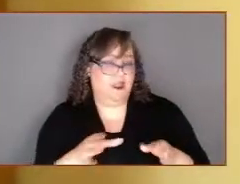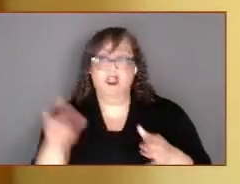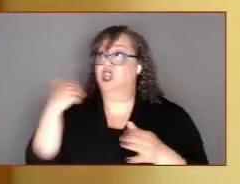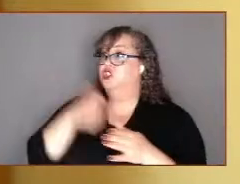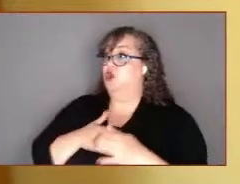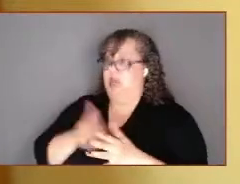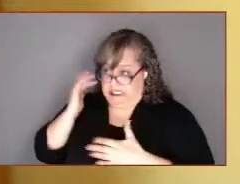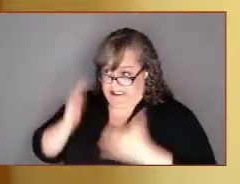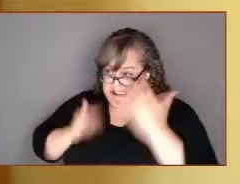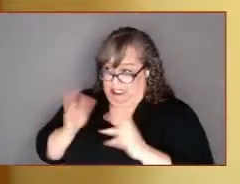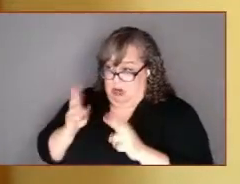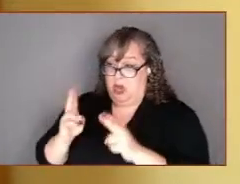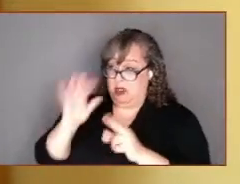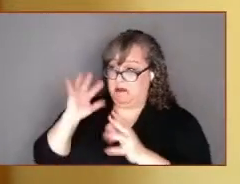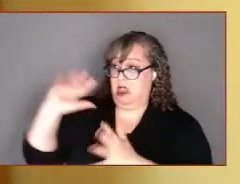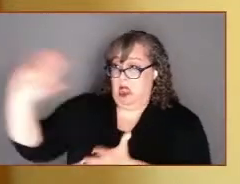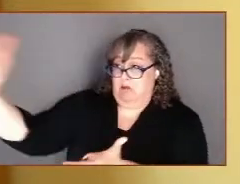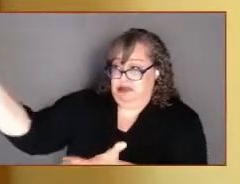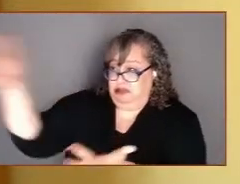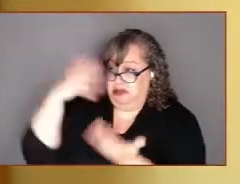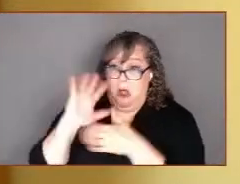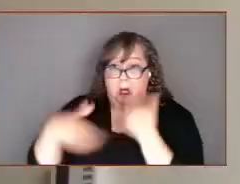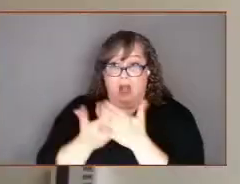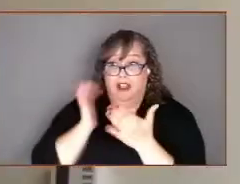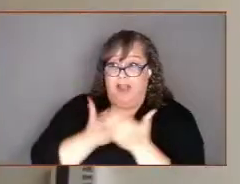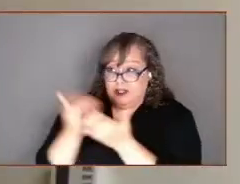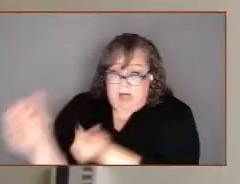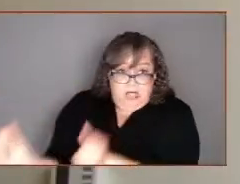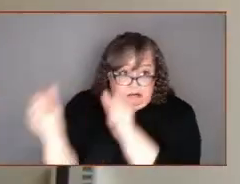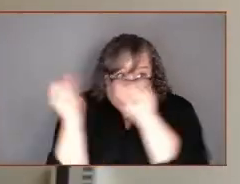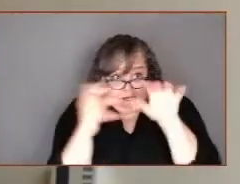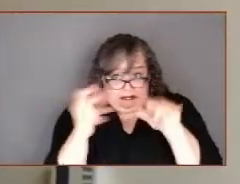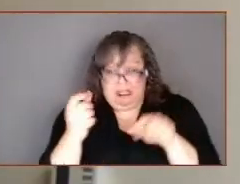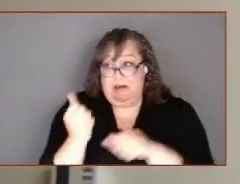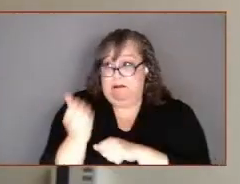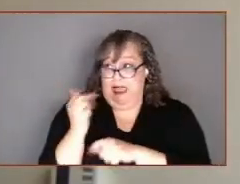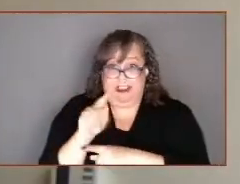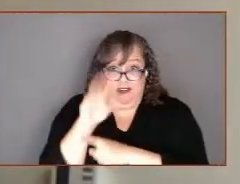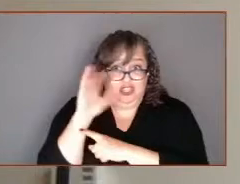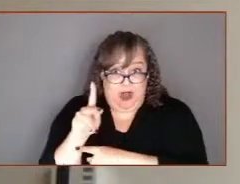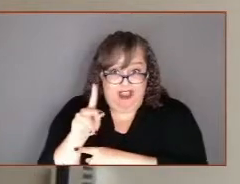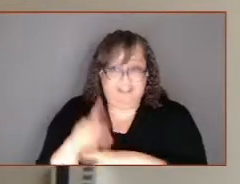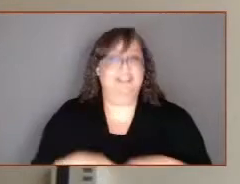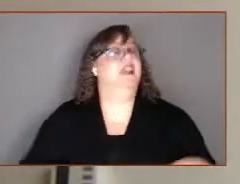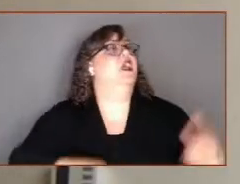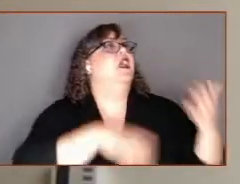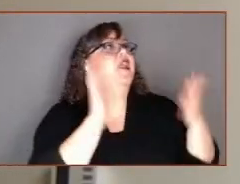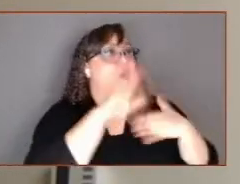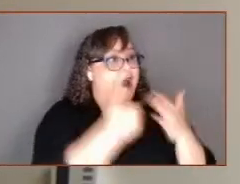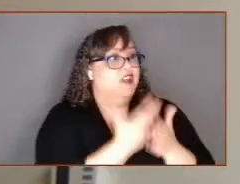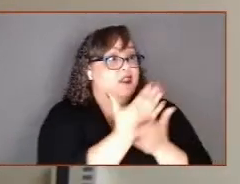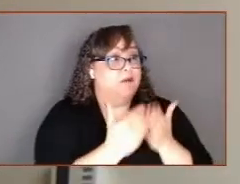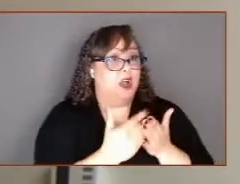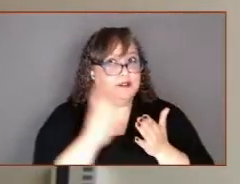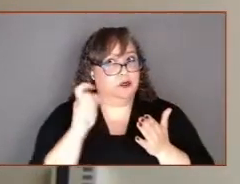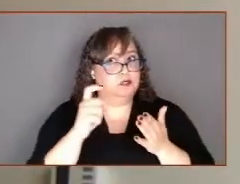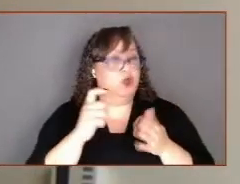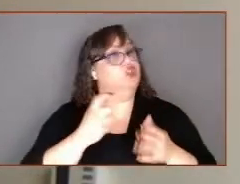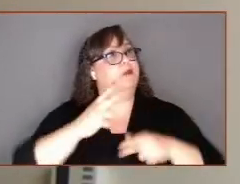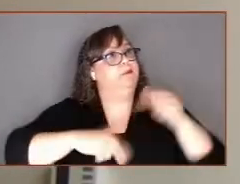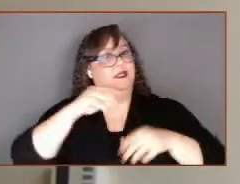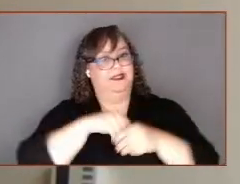of our supplies, threw them in the back of one of our teammates' trucks. And so we had to take all the parts that were originally designed to be machined in our machine shop and